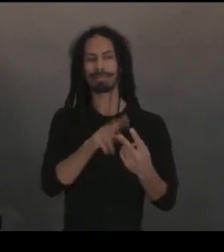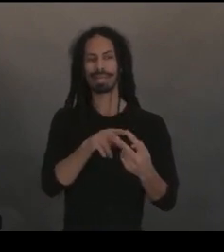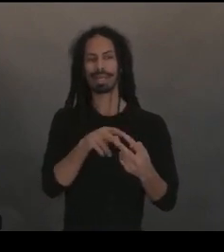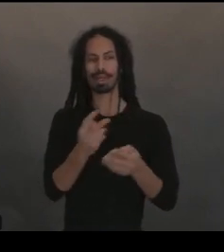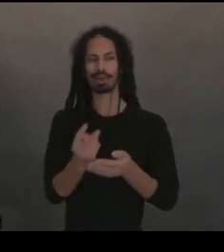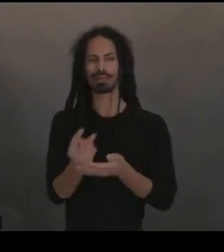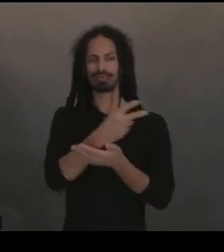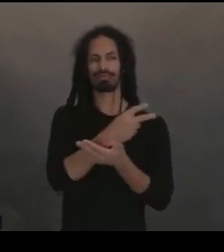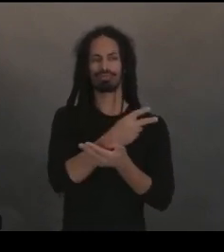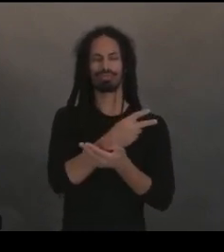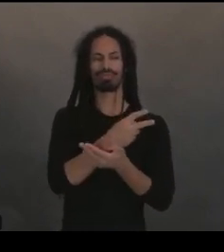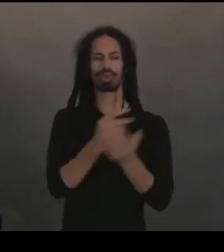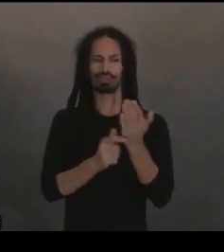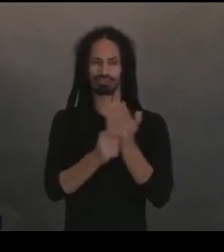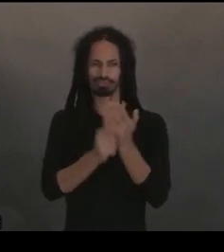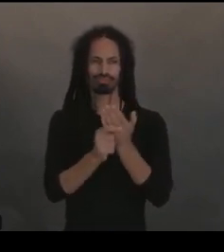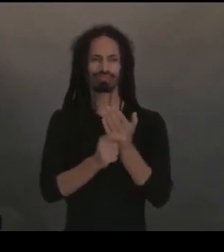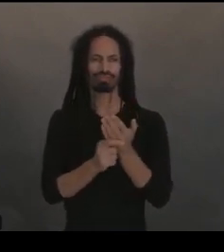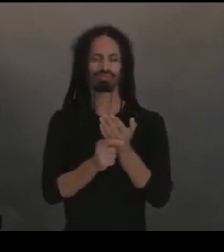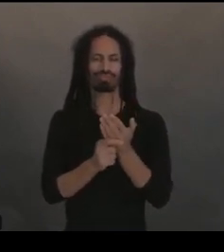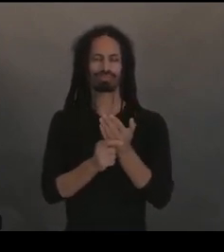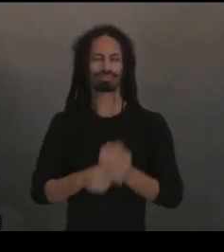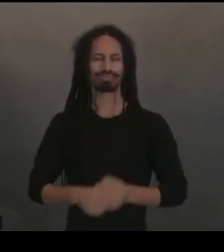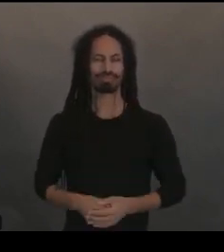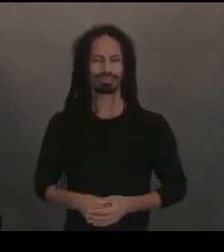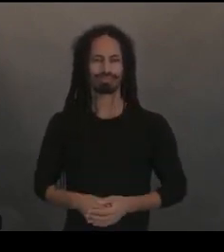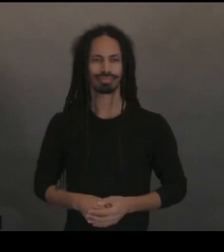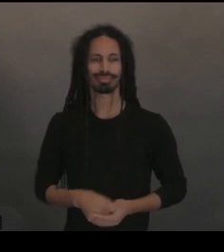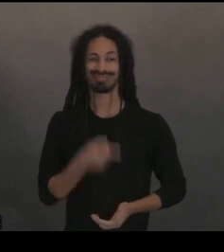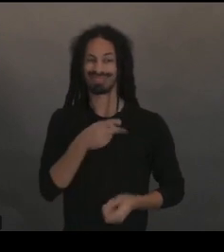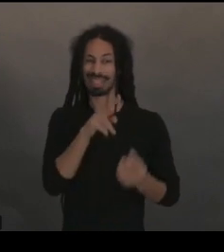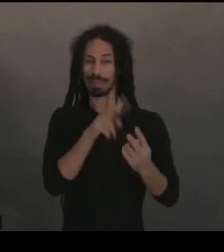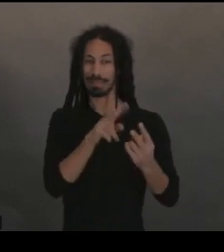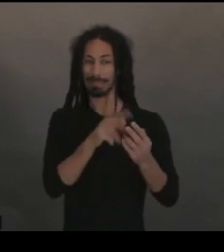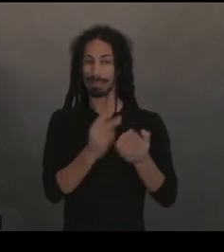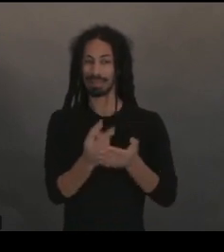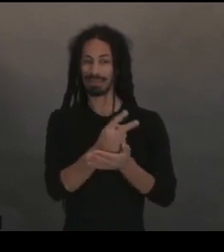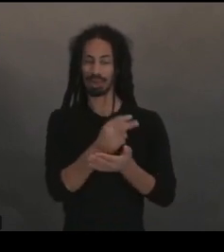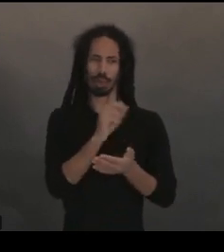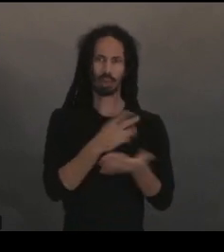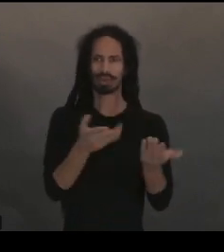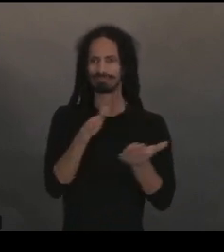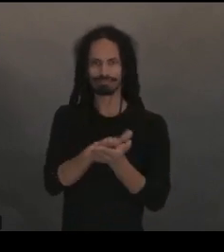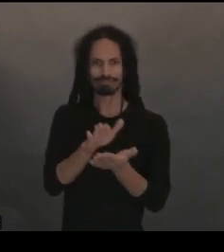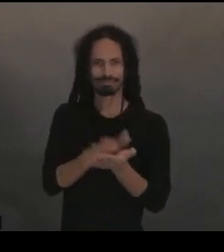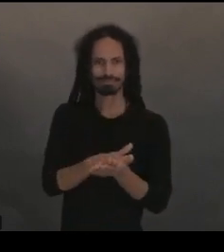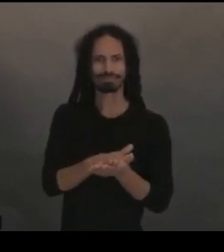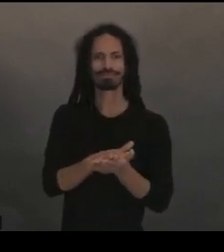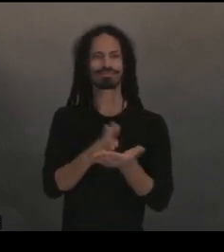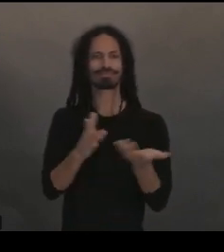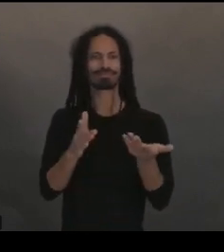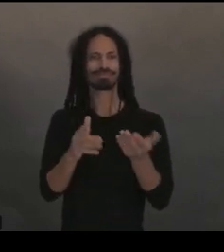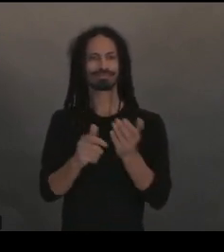article. Peer-reviewed articles, also called scholarly or refereed articles, are a